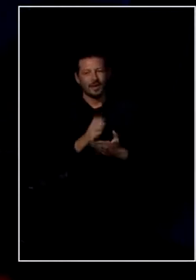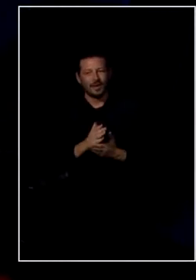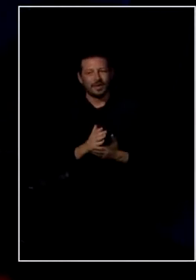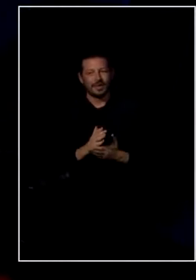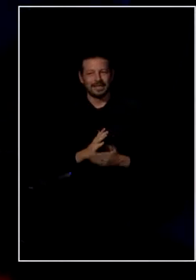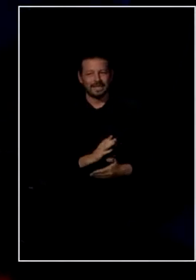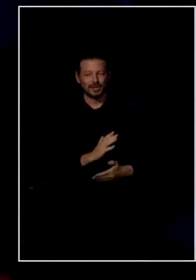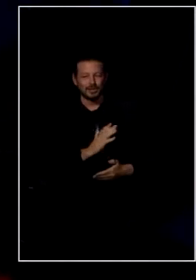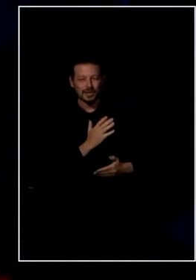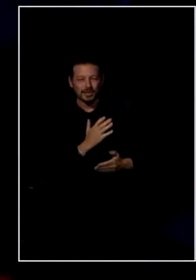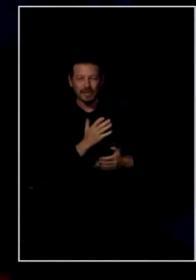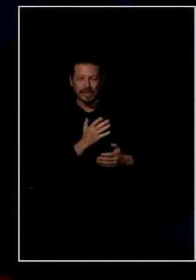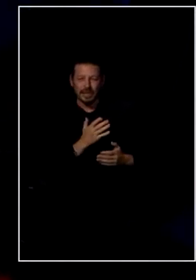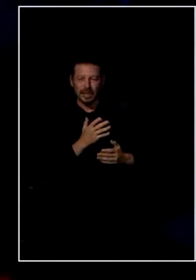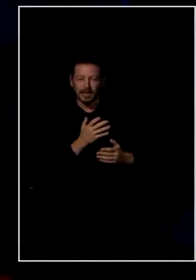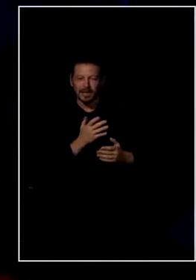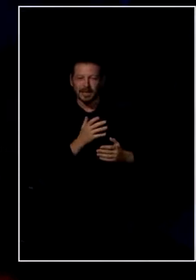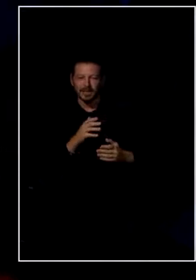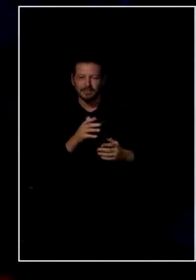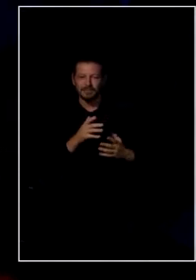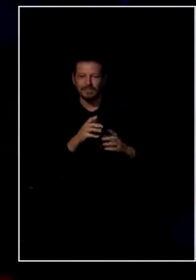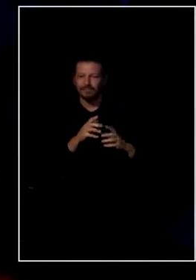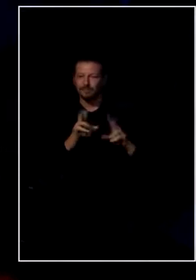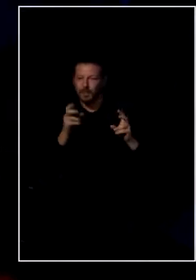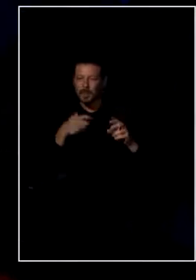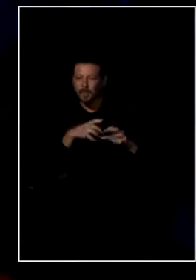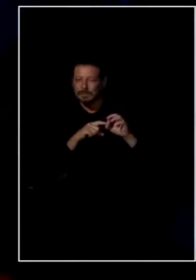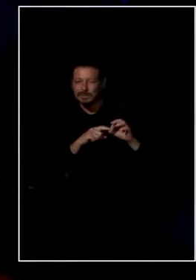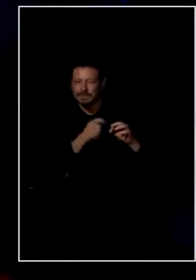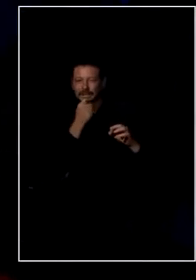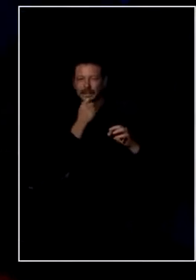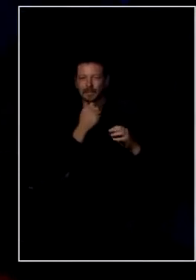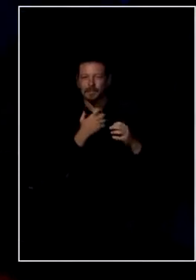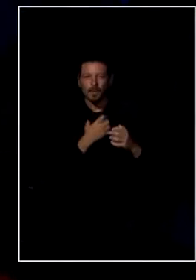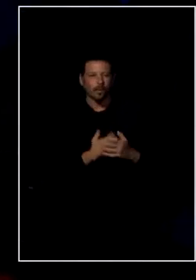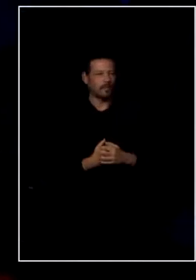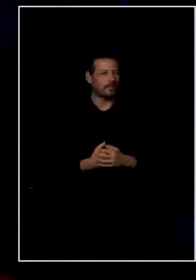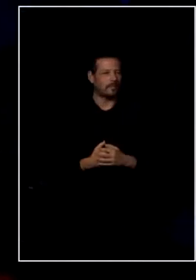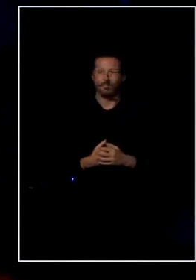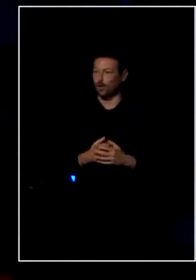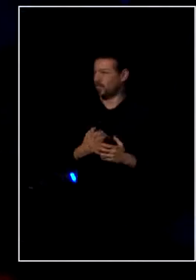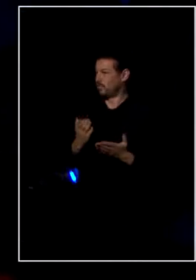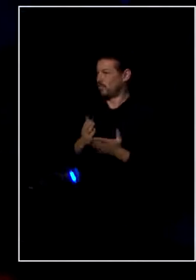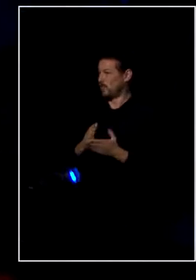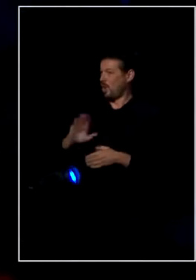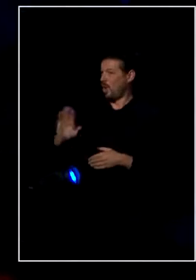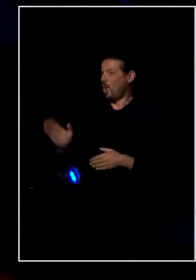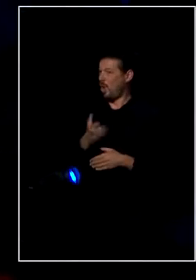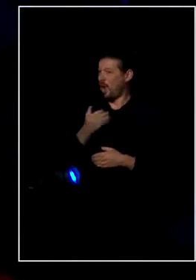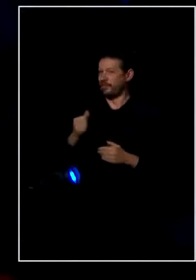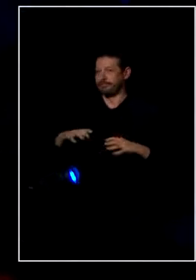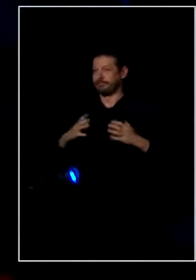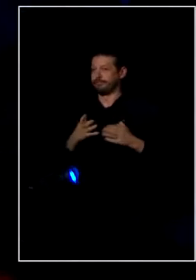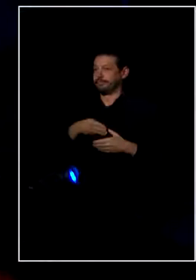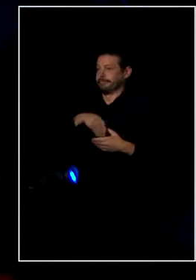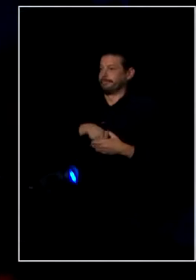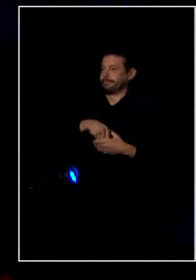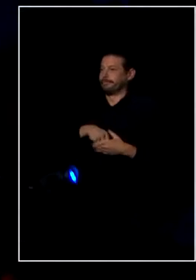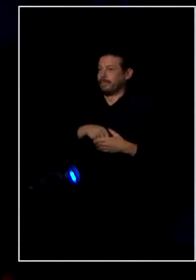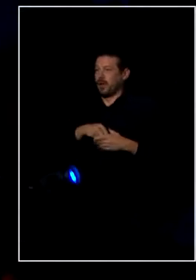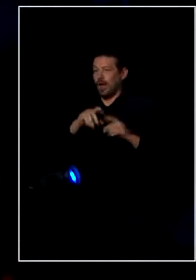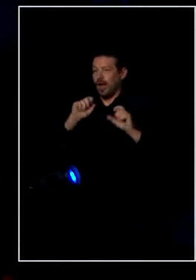just a tiny bit more around the ableism. For all of us, you know, with this ingrained construct and idea of what we should